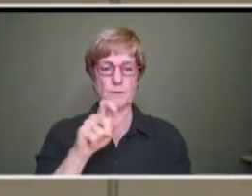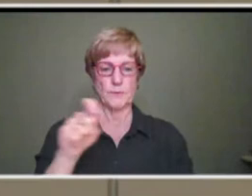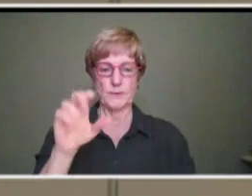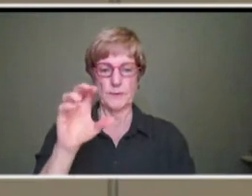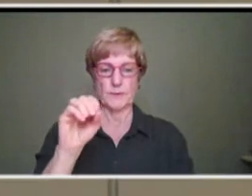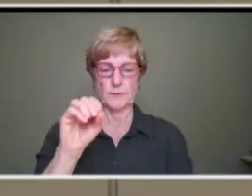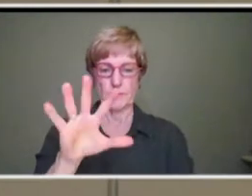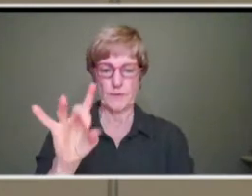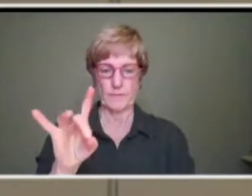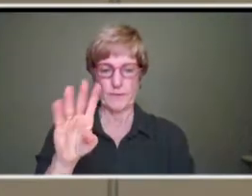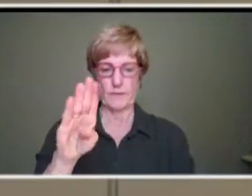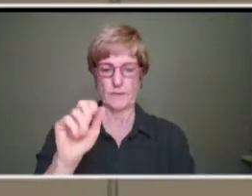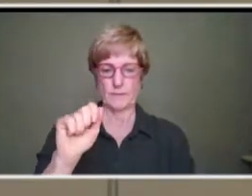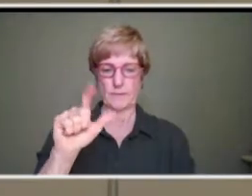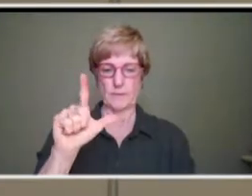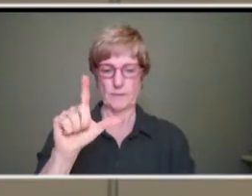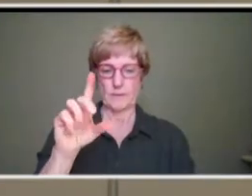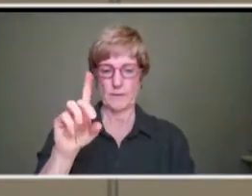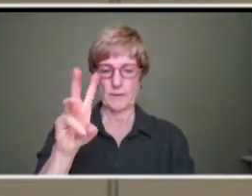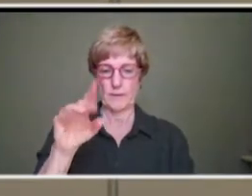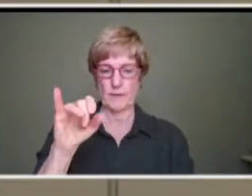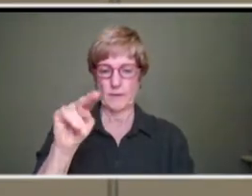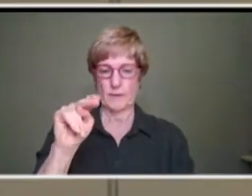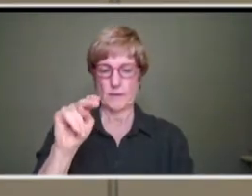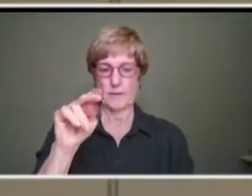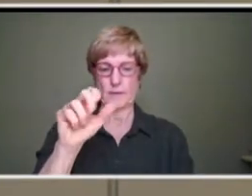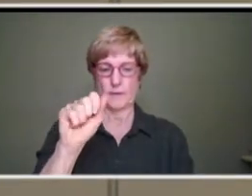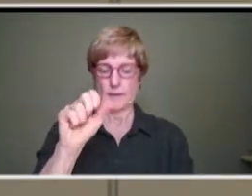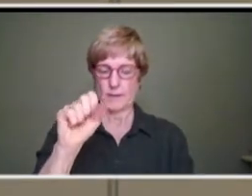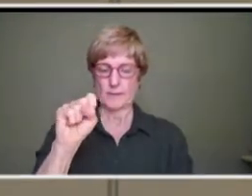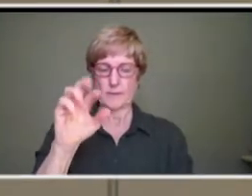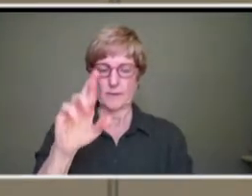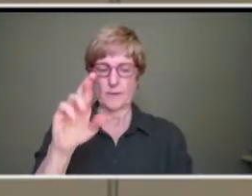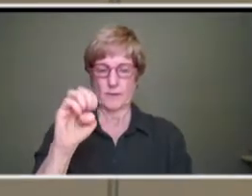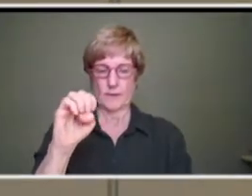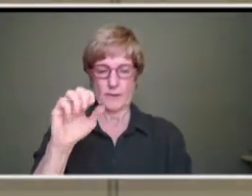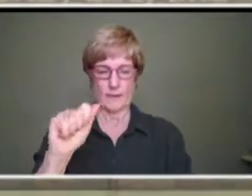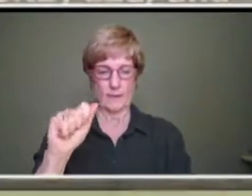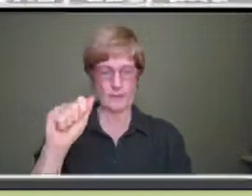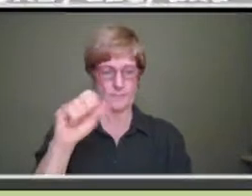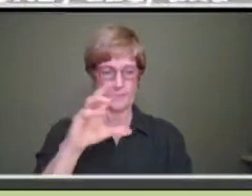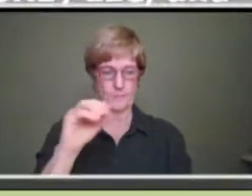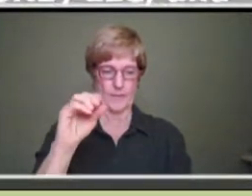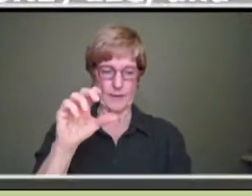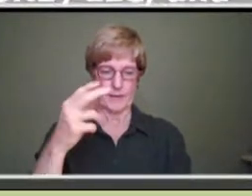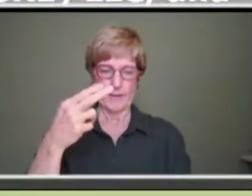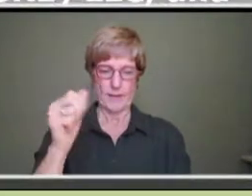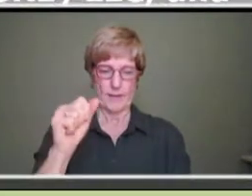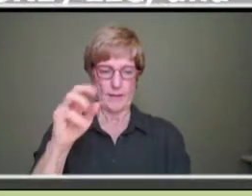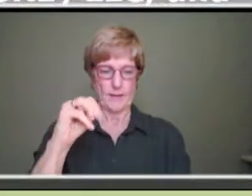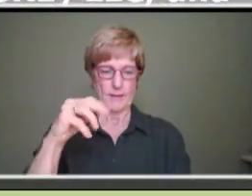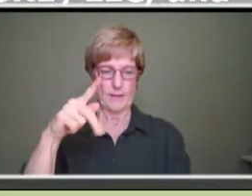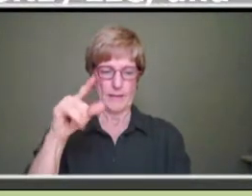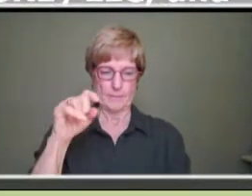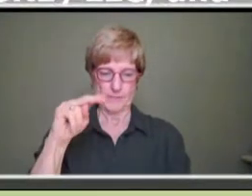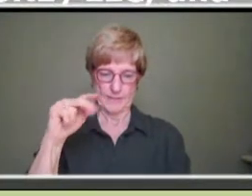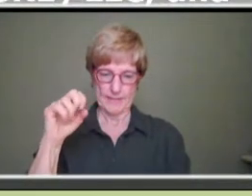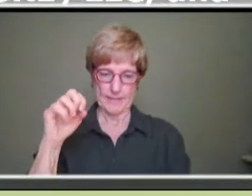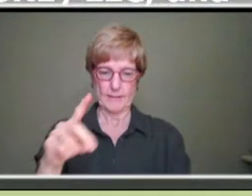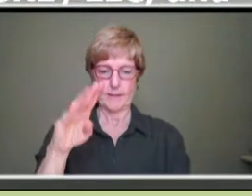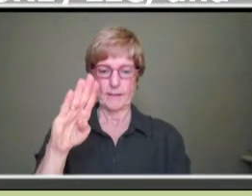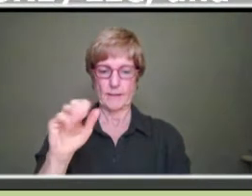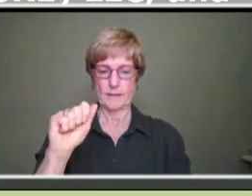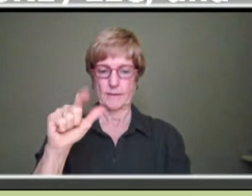by Baldwin srea LLC Hamstead SC s-c-s-r-e-l-l-c and Baldwin SRE